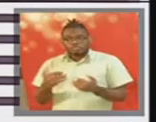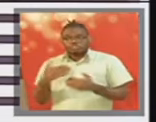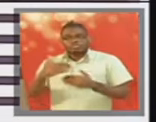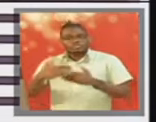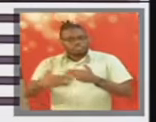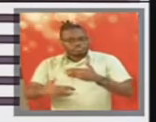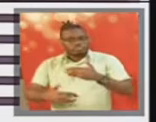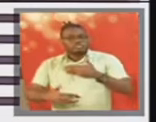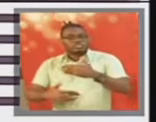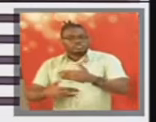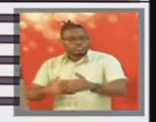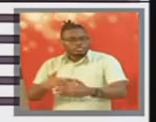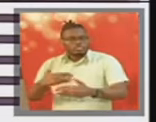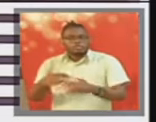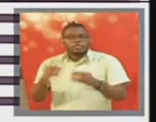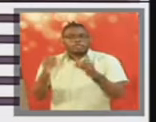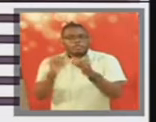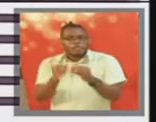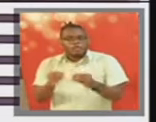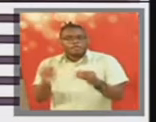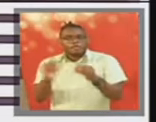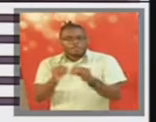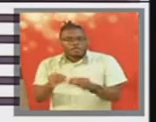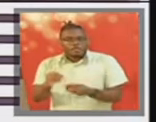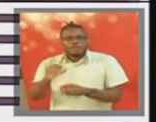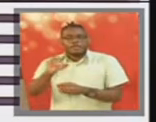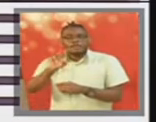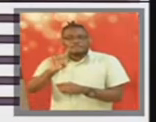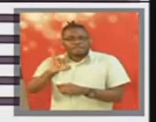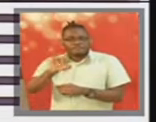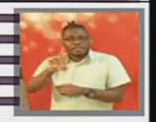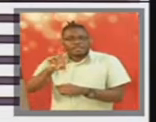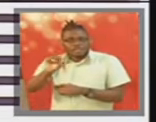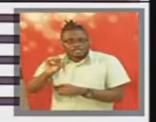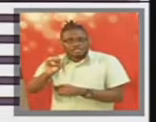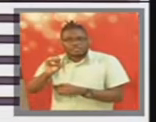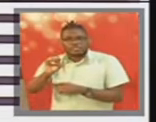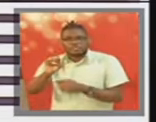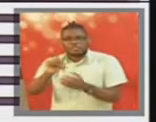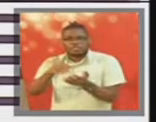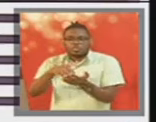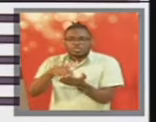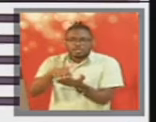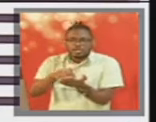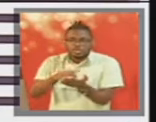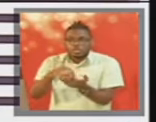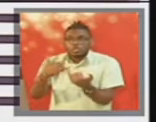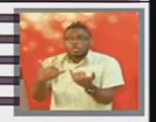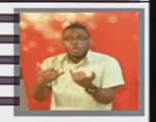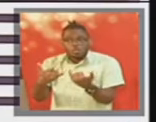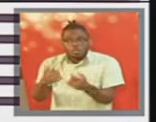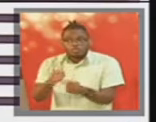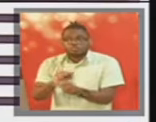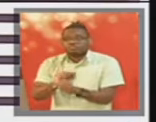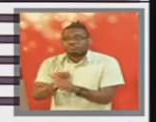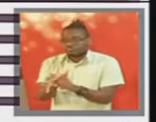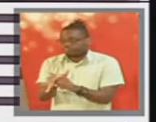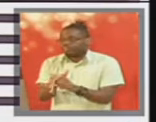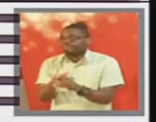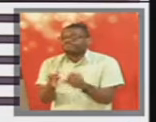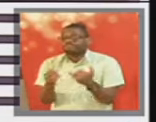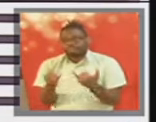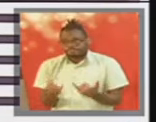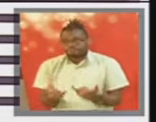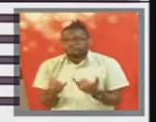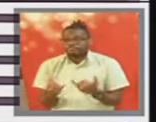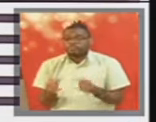to wane. We are very early in the introduction of this particular virus, and we will be guided by the clinical